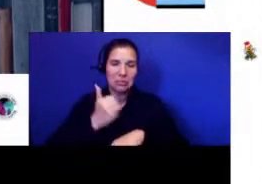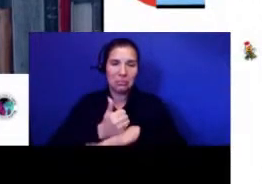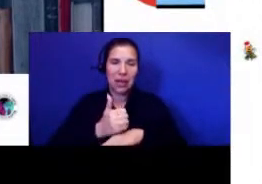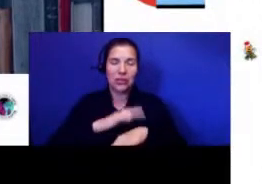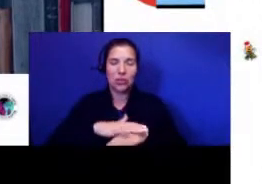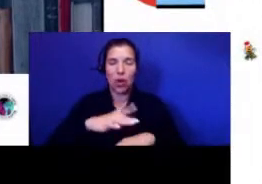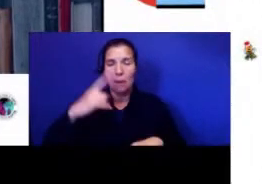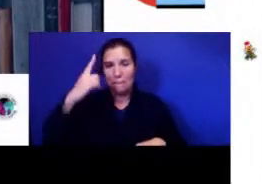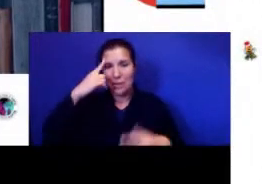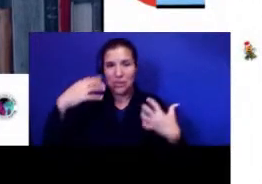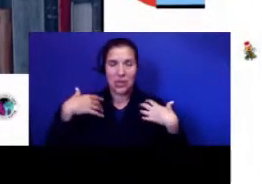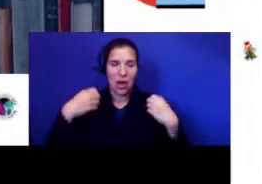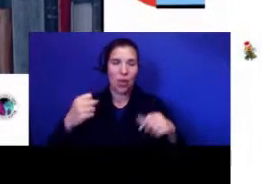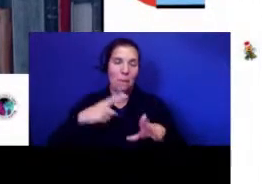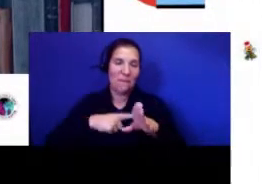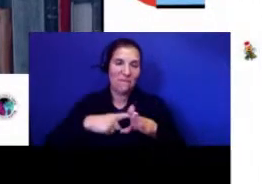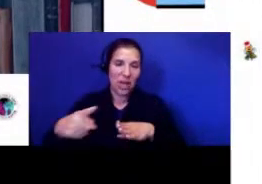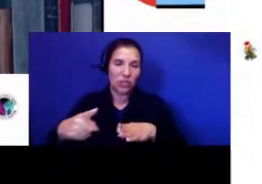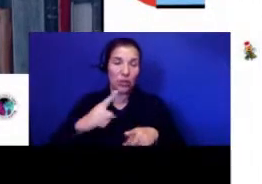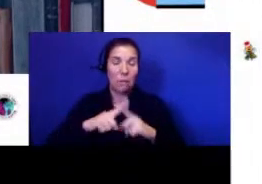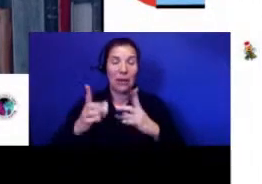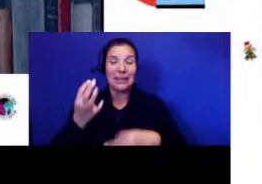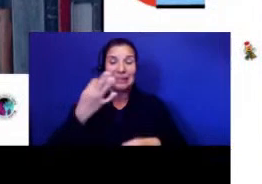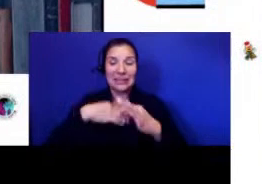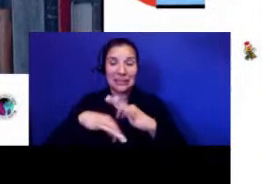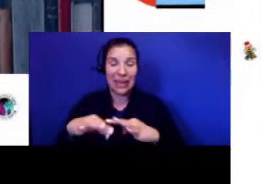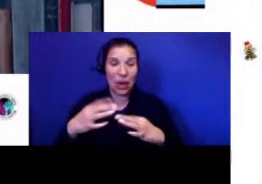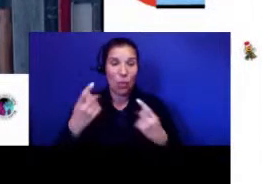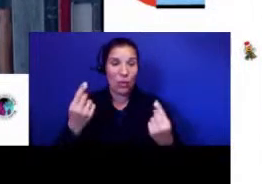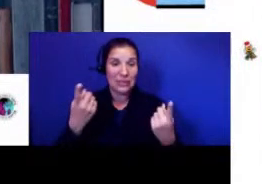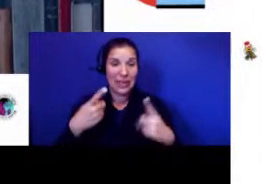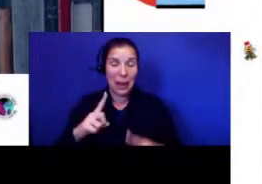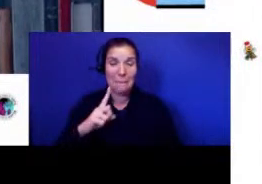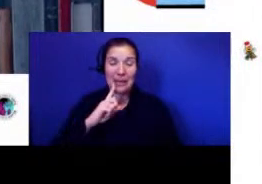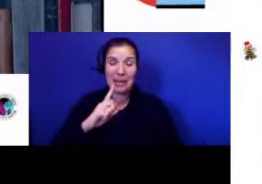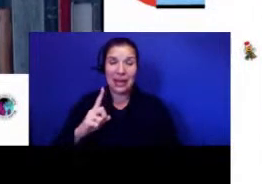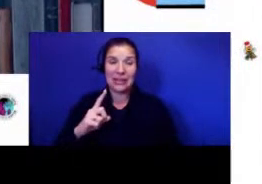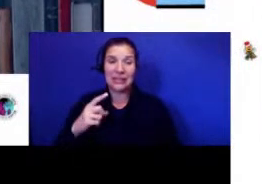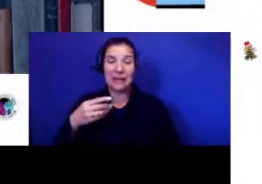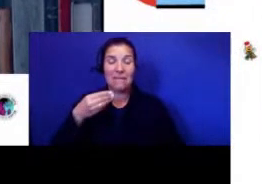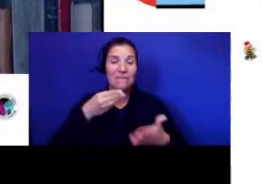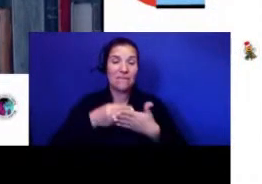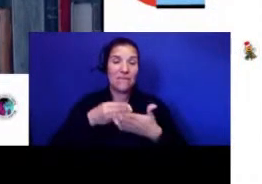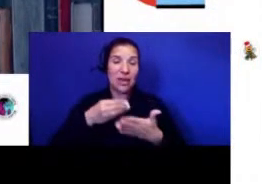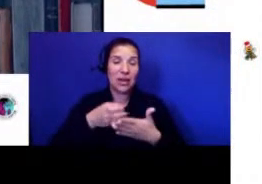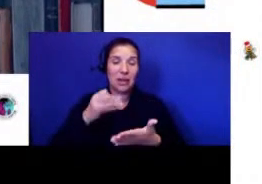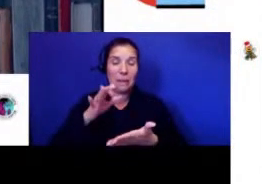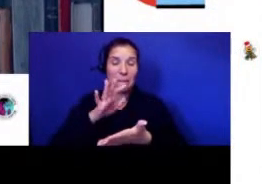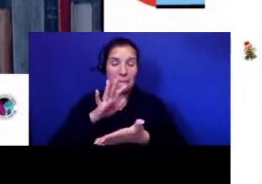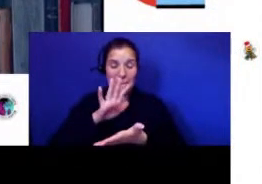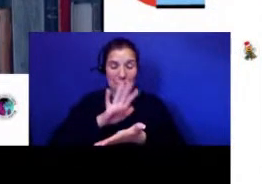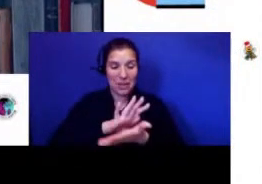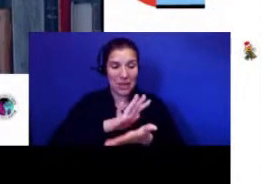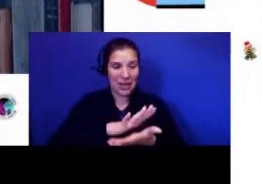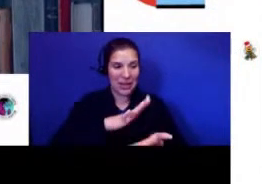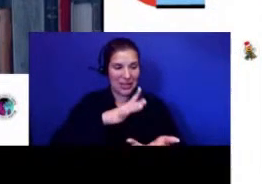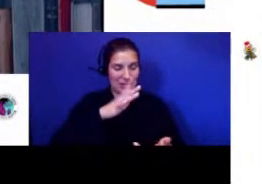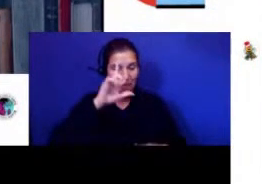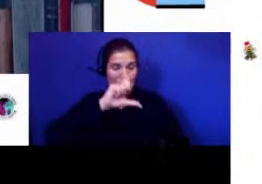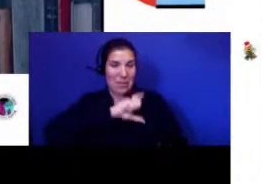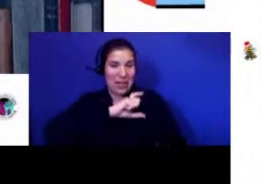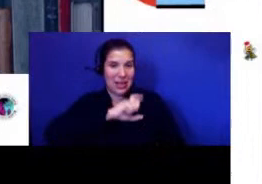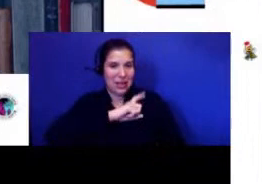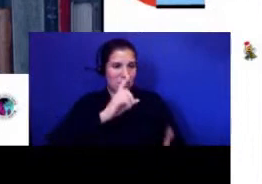health professionals. But instead, what's happening is funding for police and schools has been on the rise on top